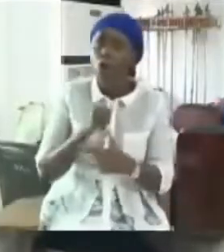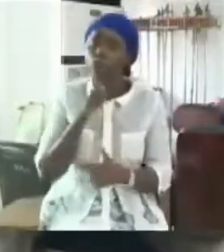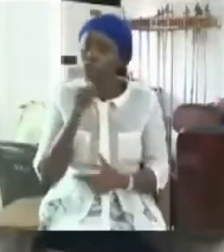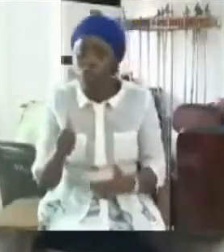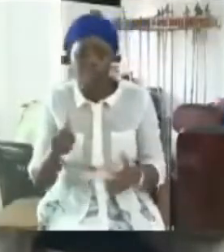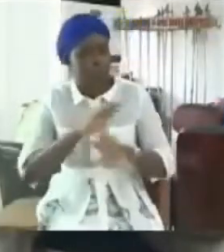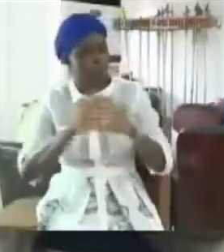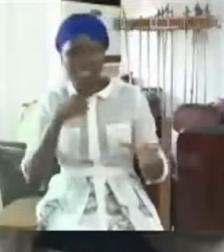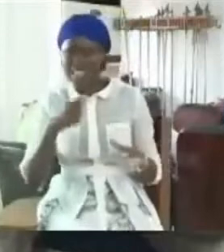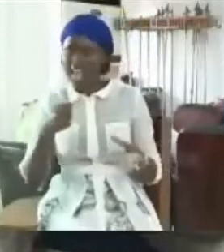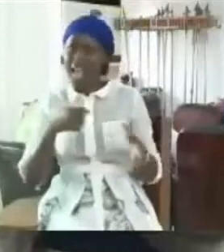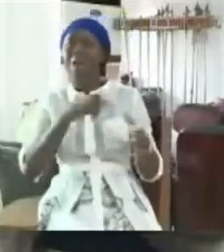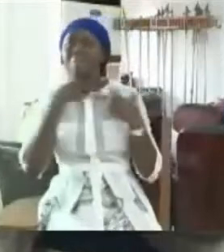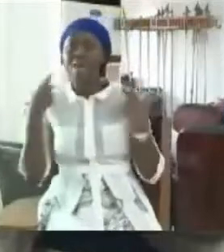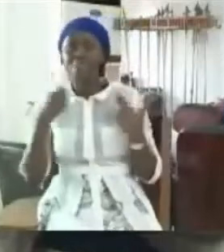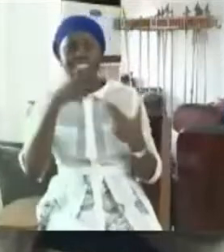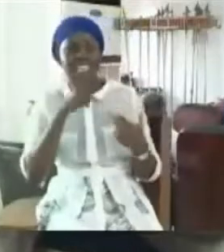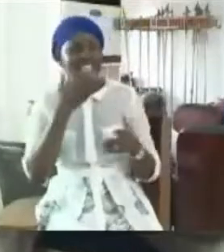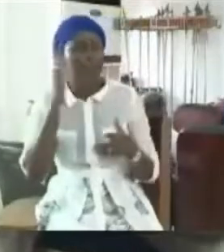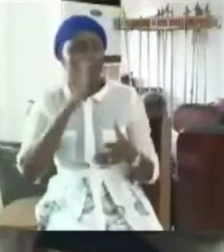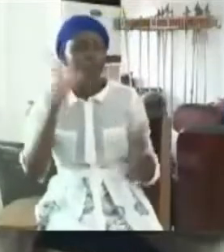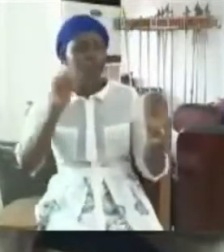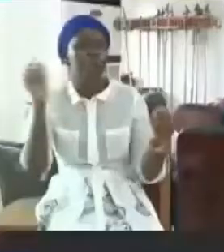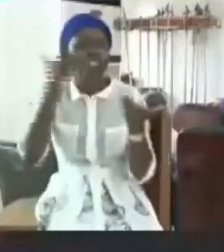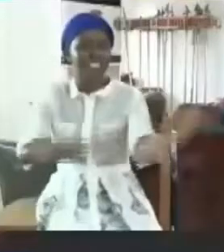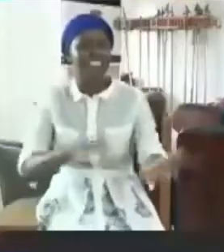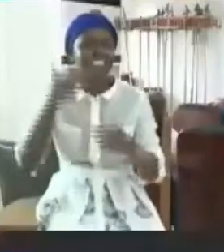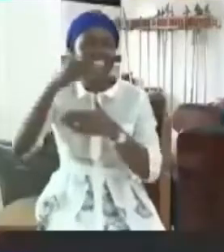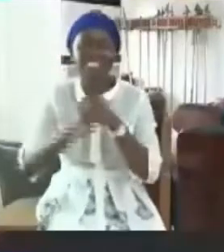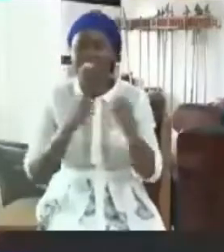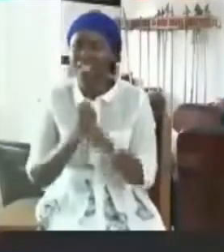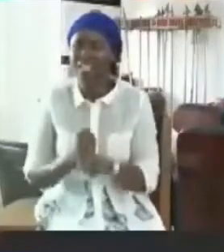That's not what I said. What was it I said?